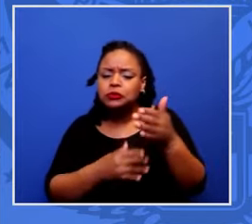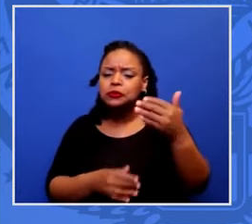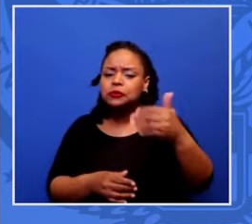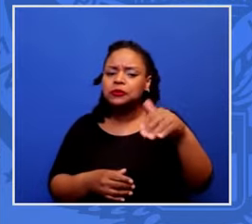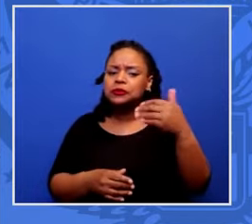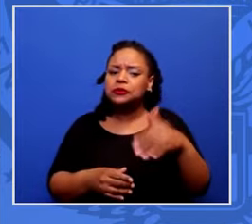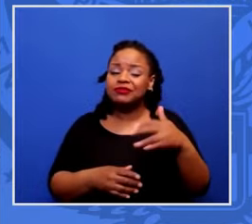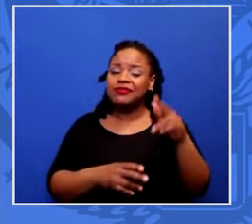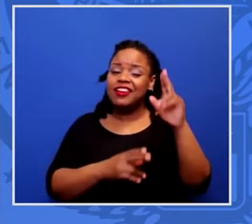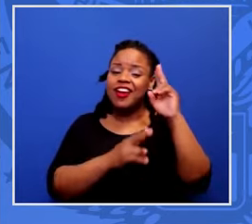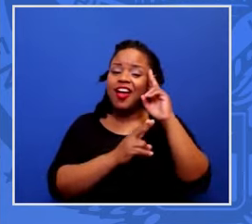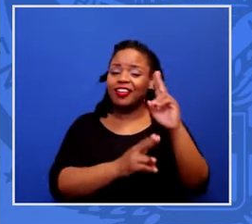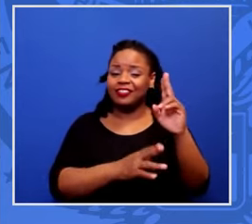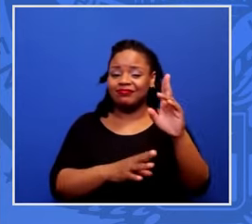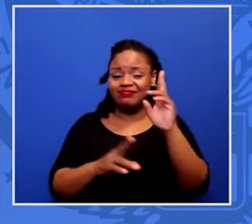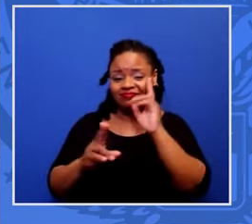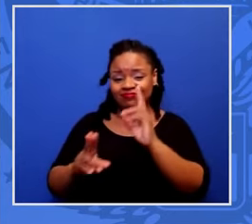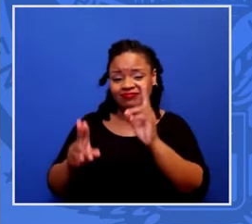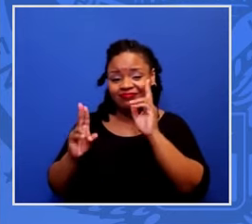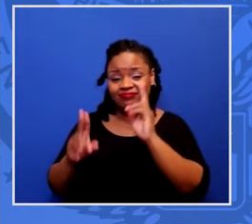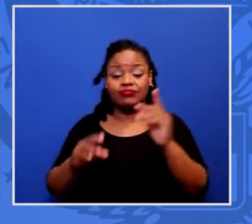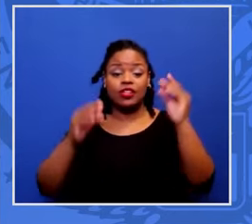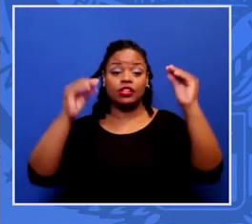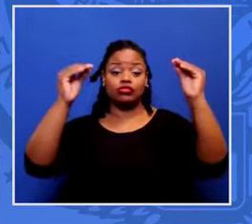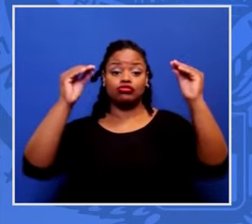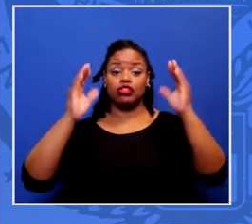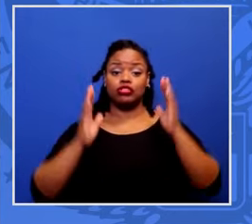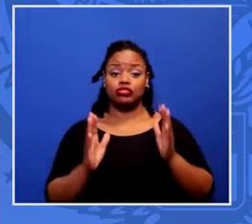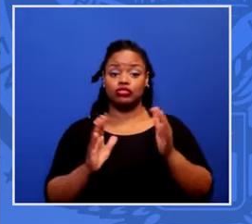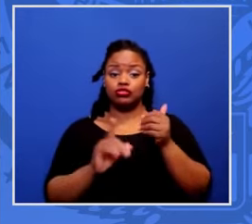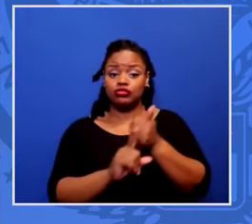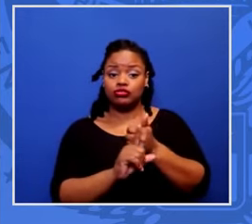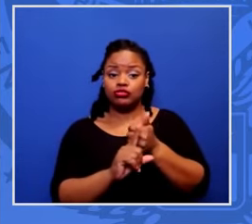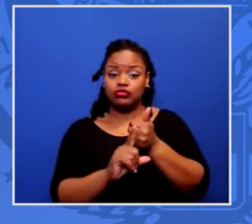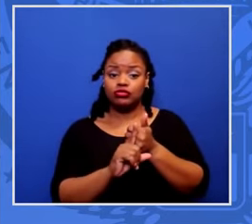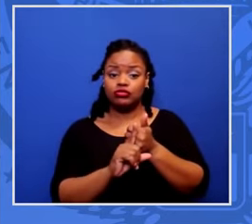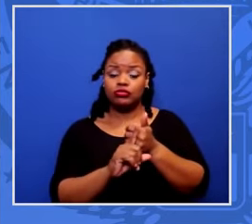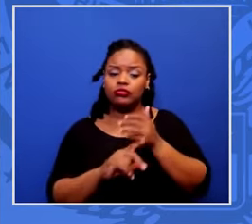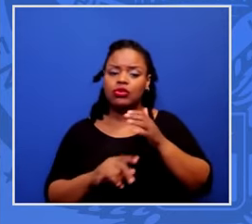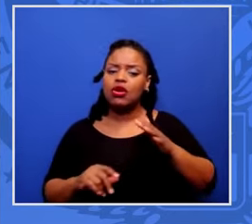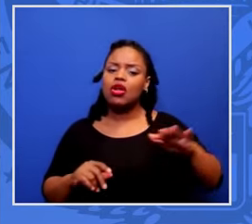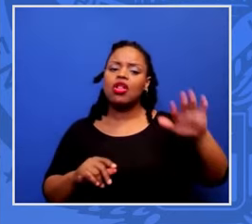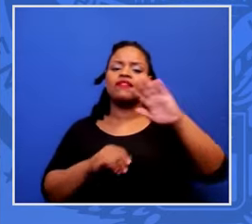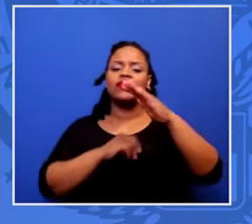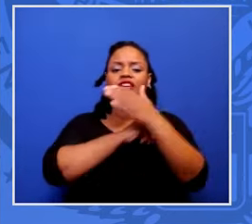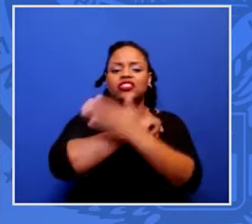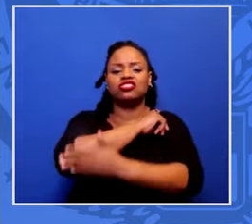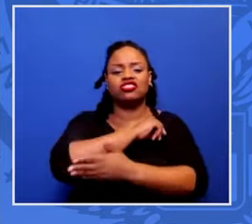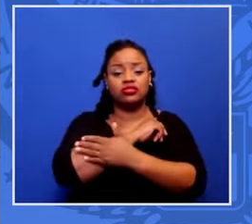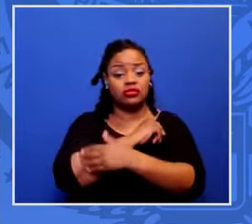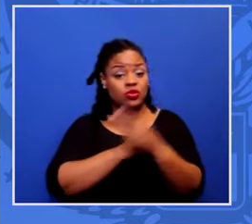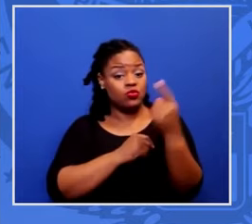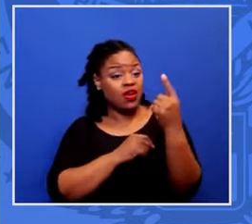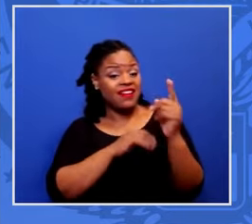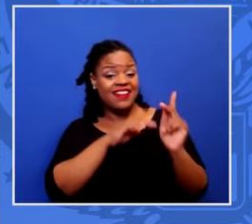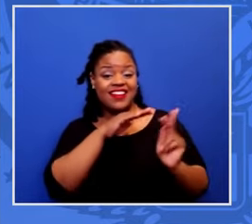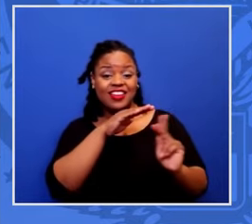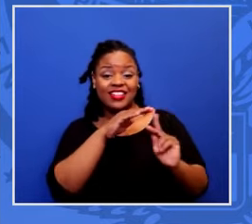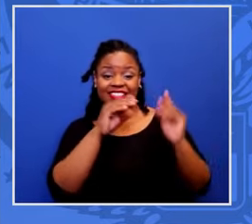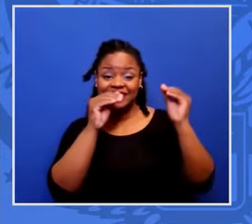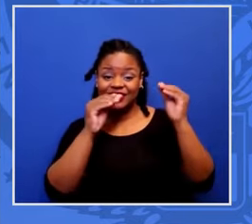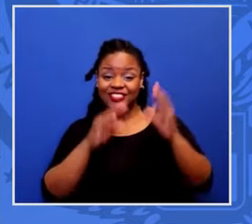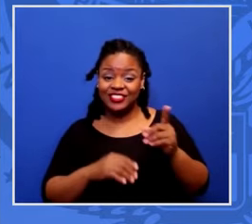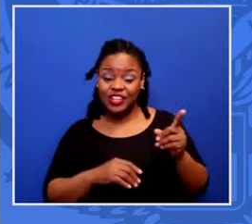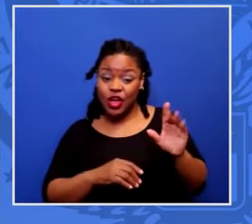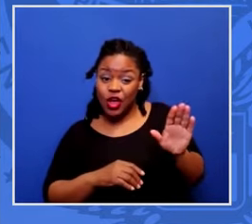educators from coast to coast, including one kindergarten teacher whose enthusiastic remote lessons became a viral